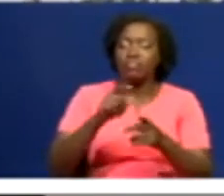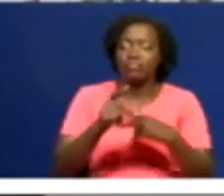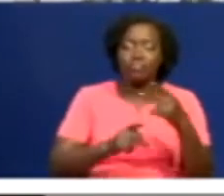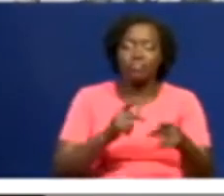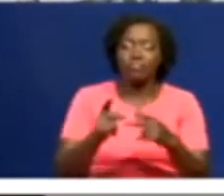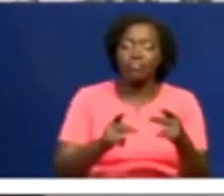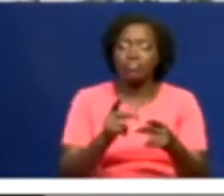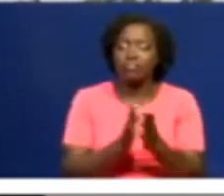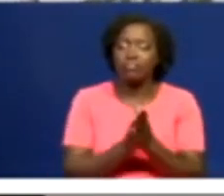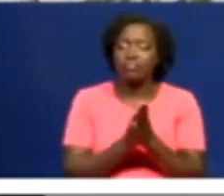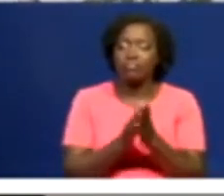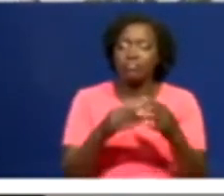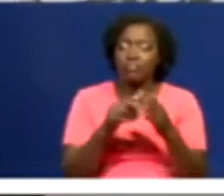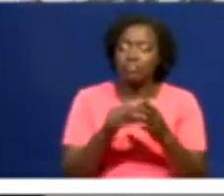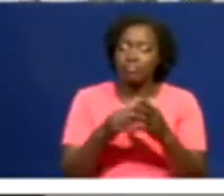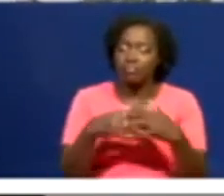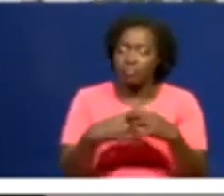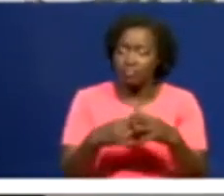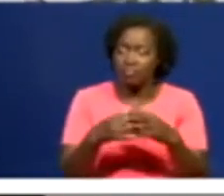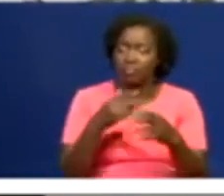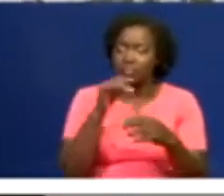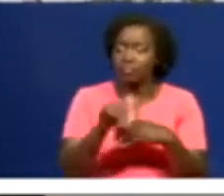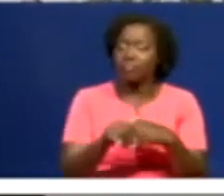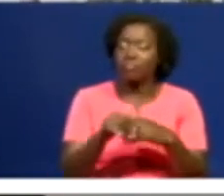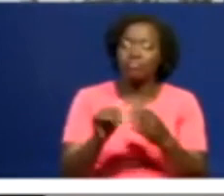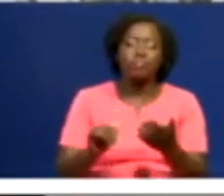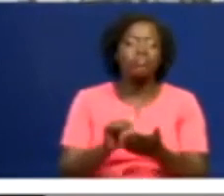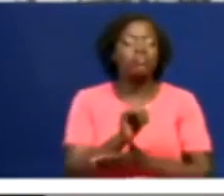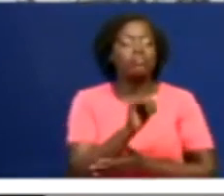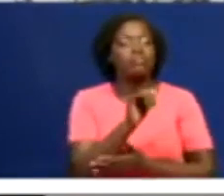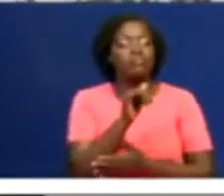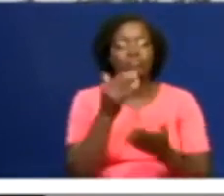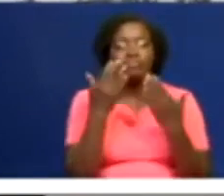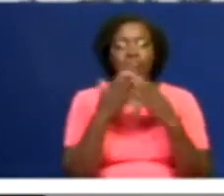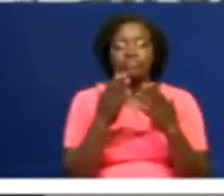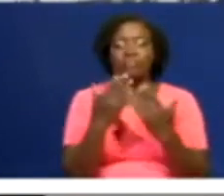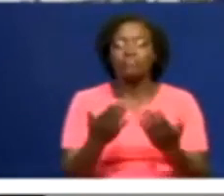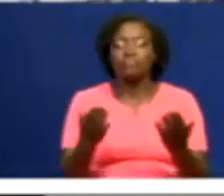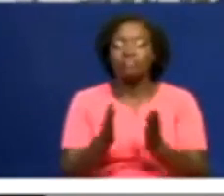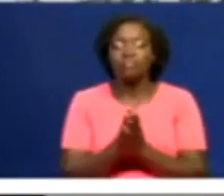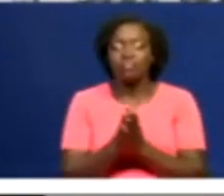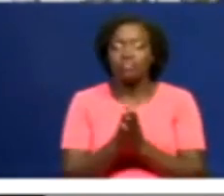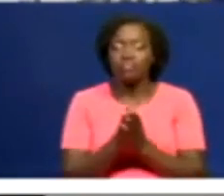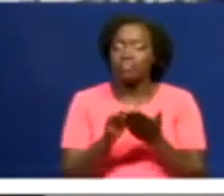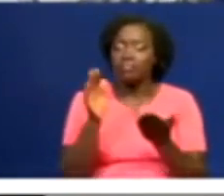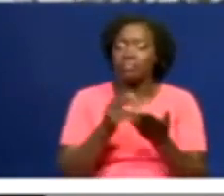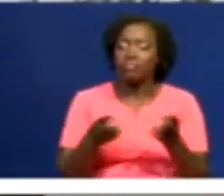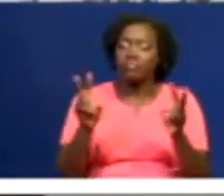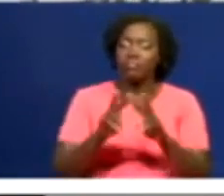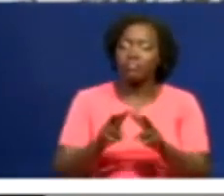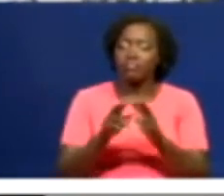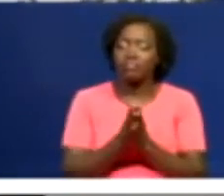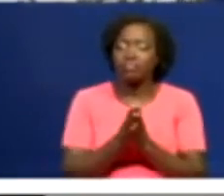processing, and manufacturing so that we can export finished products, we can derive more value,